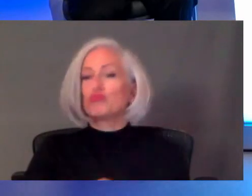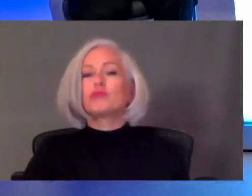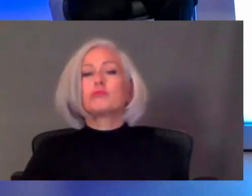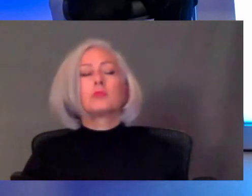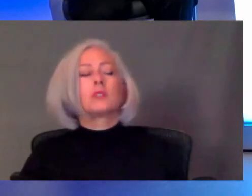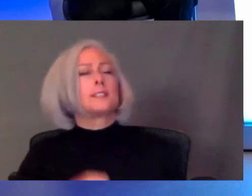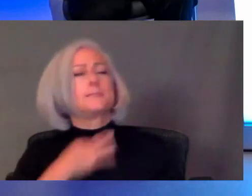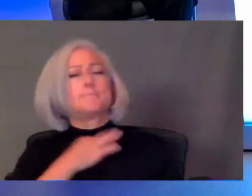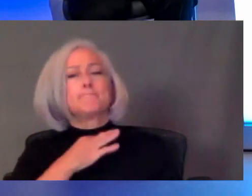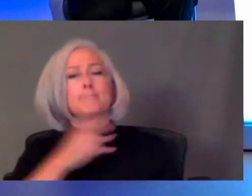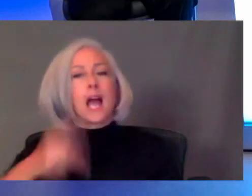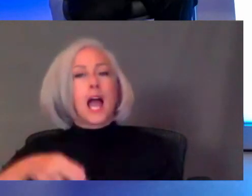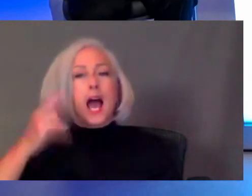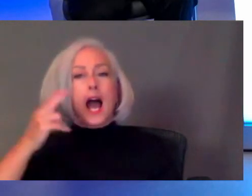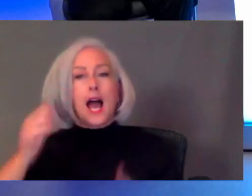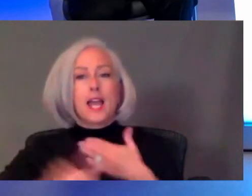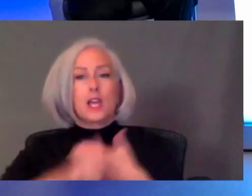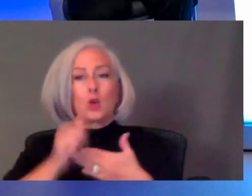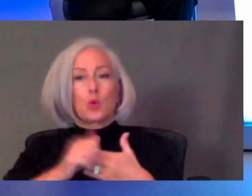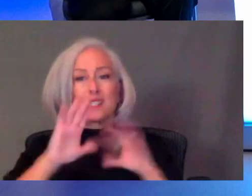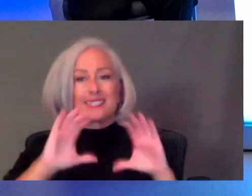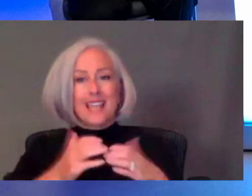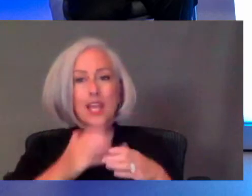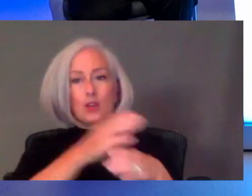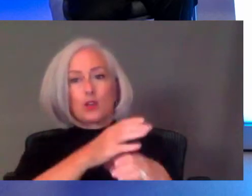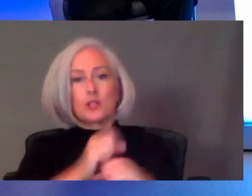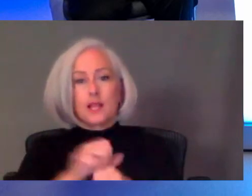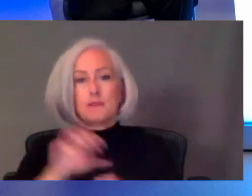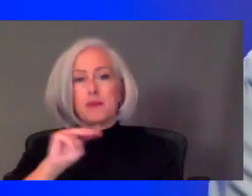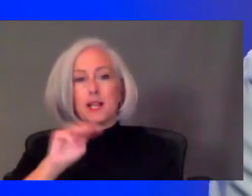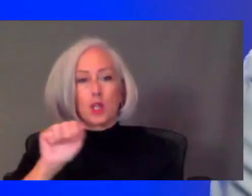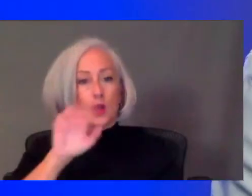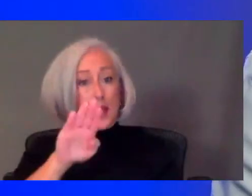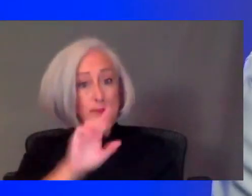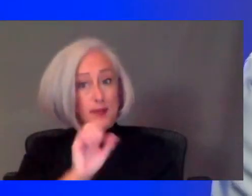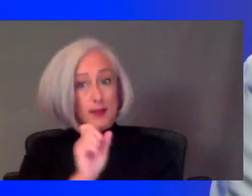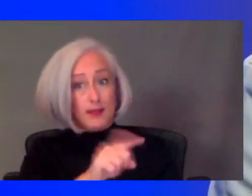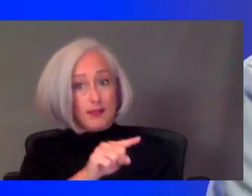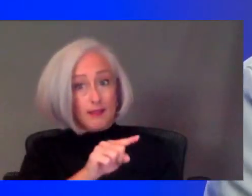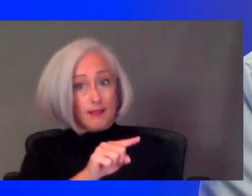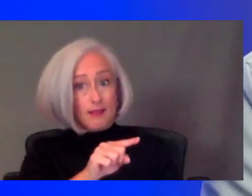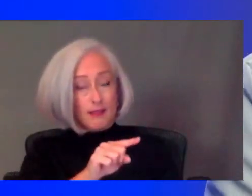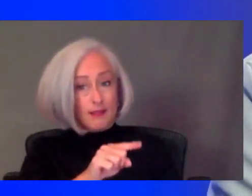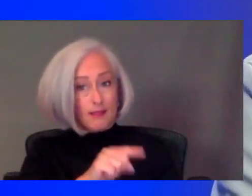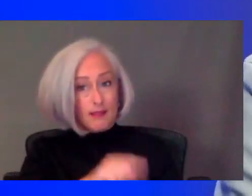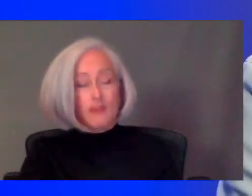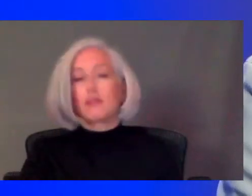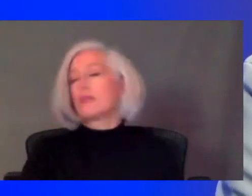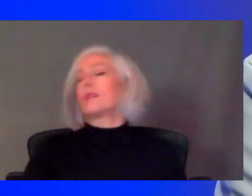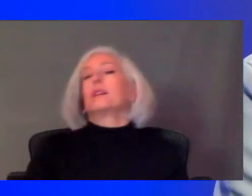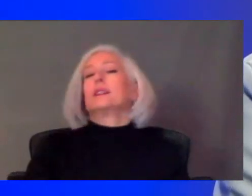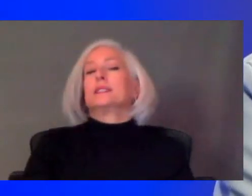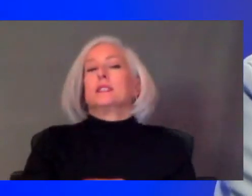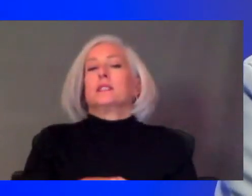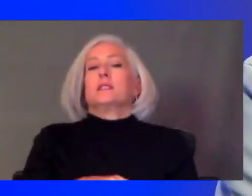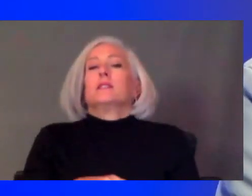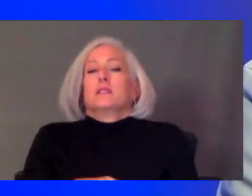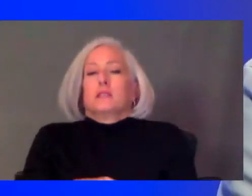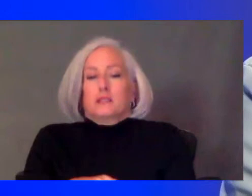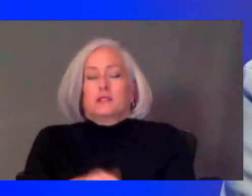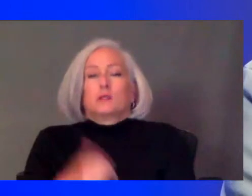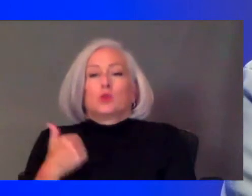diagnosis. That is absolutely the most important thing, because we know of all the treatments, the earlier you start it, the better results you're going to